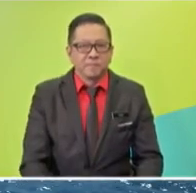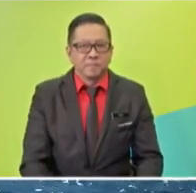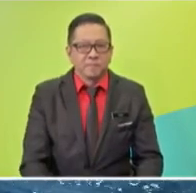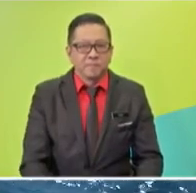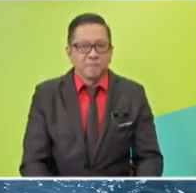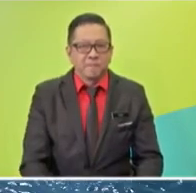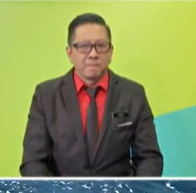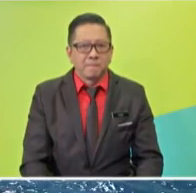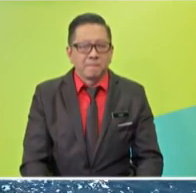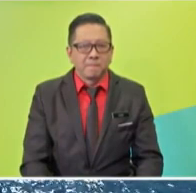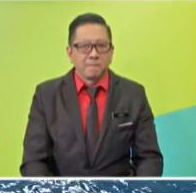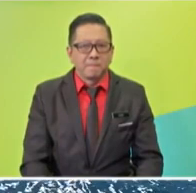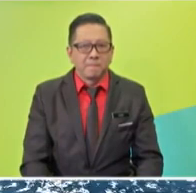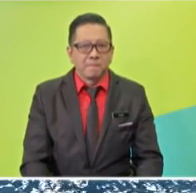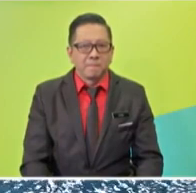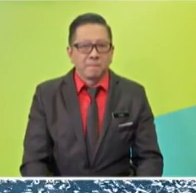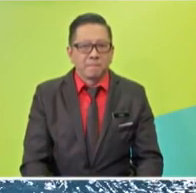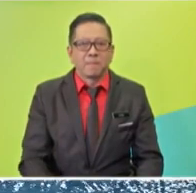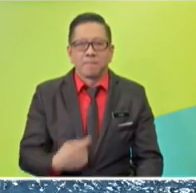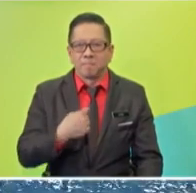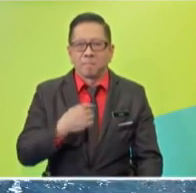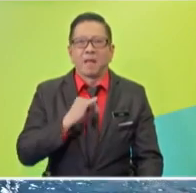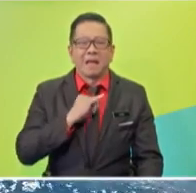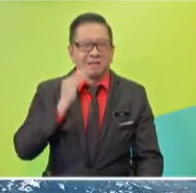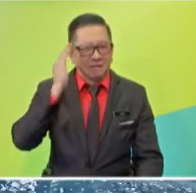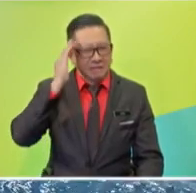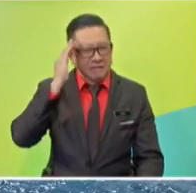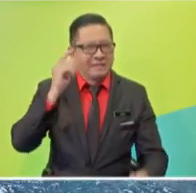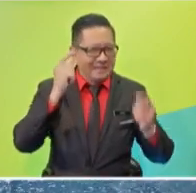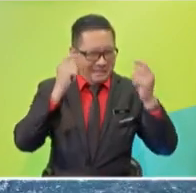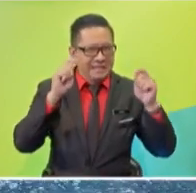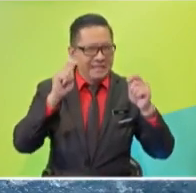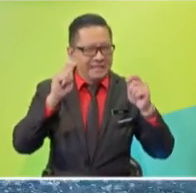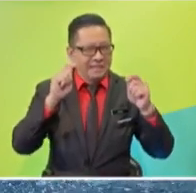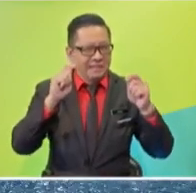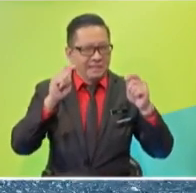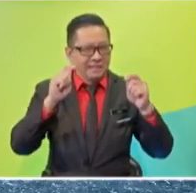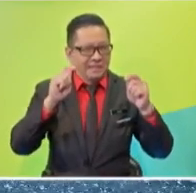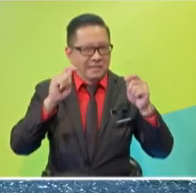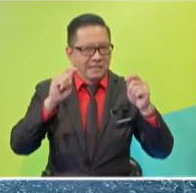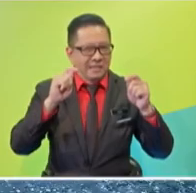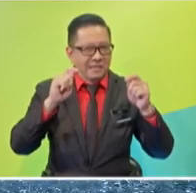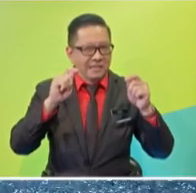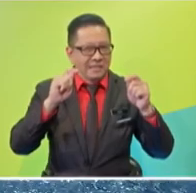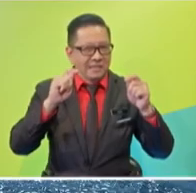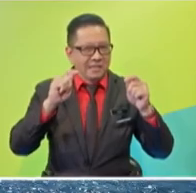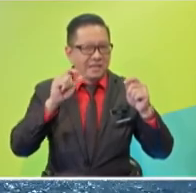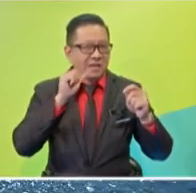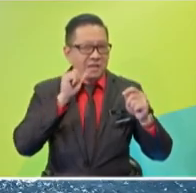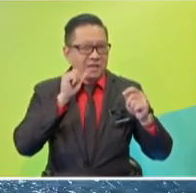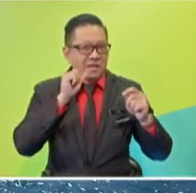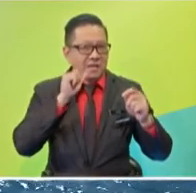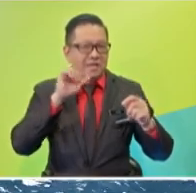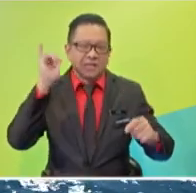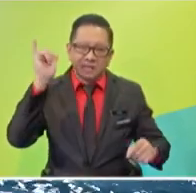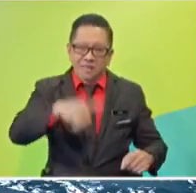I think it's school teacher. It's a school teacher. Auni? Yes,